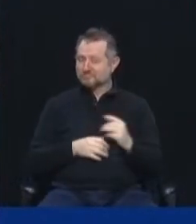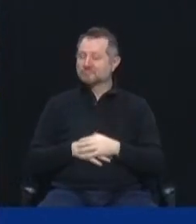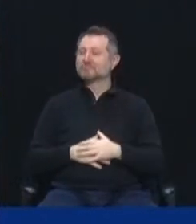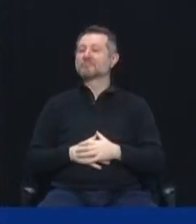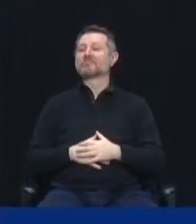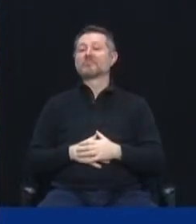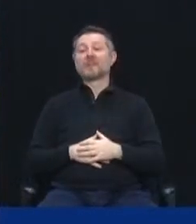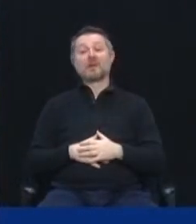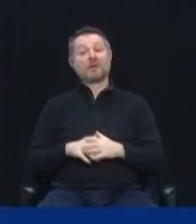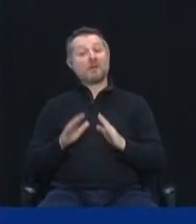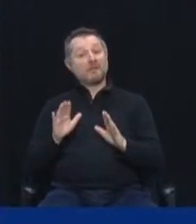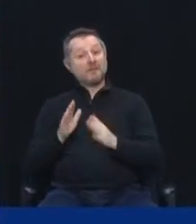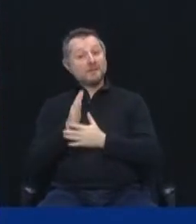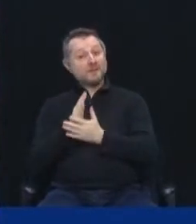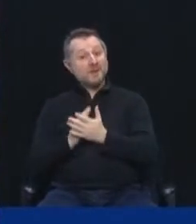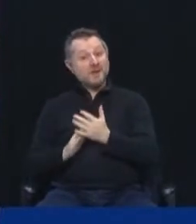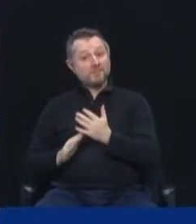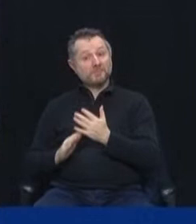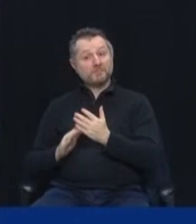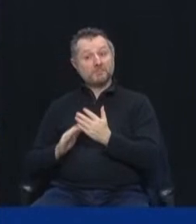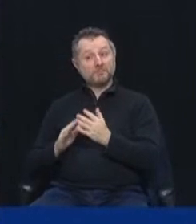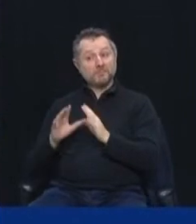But how about if you had to go to work every day?